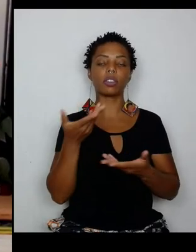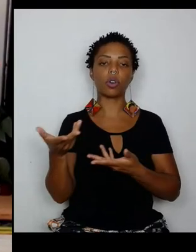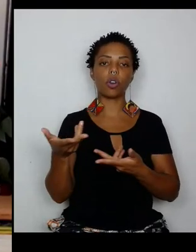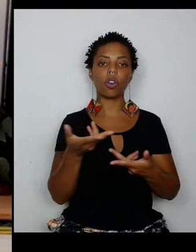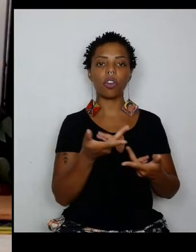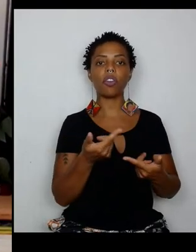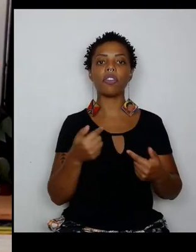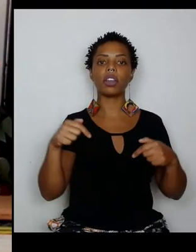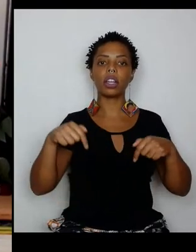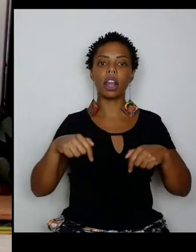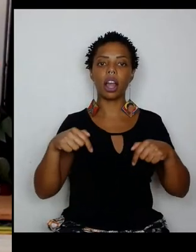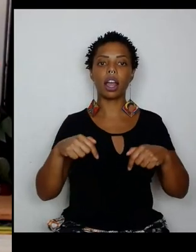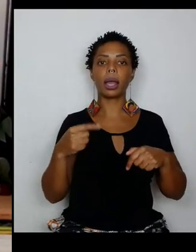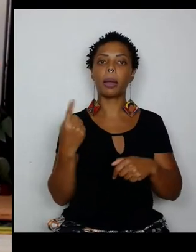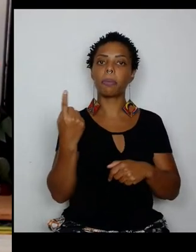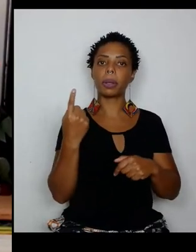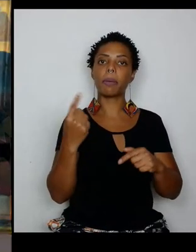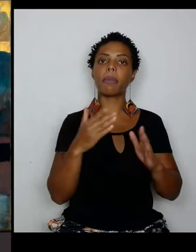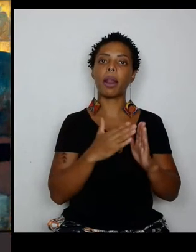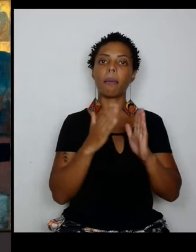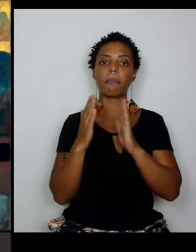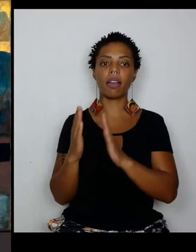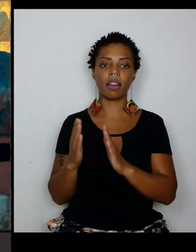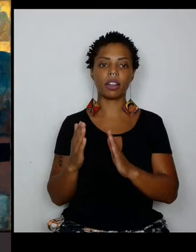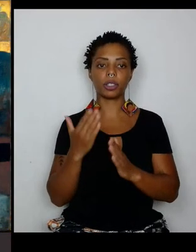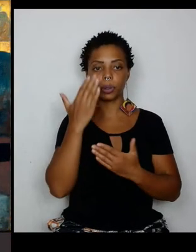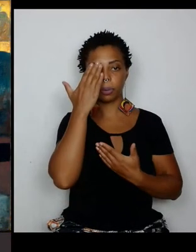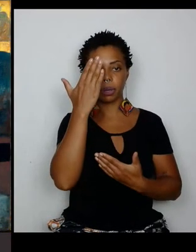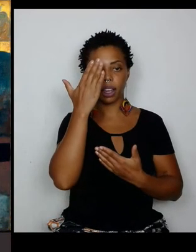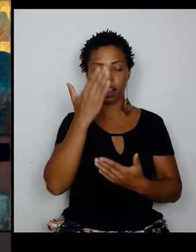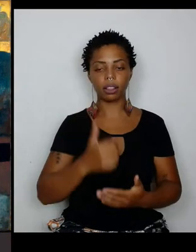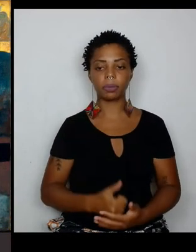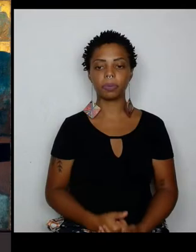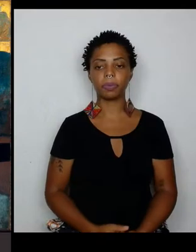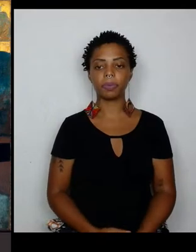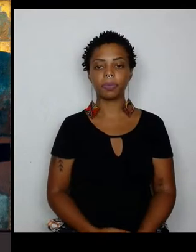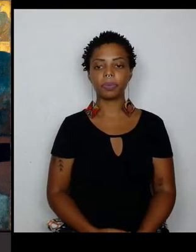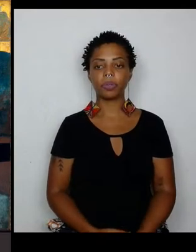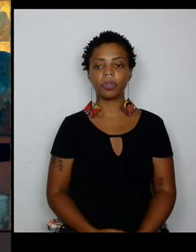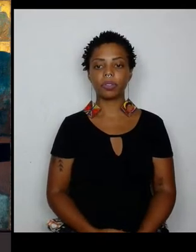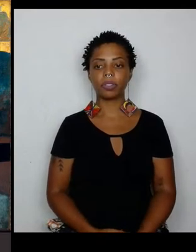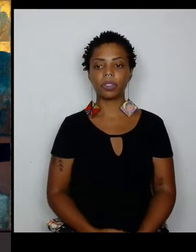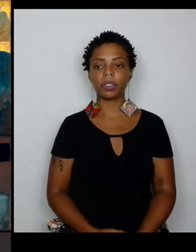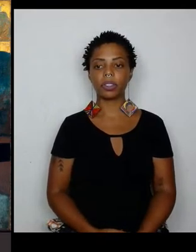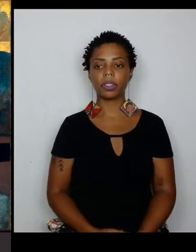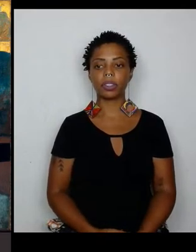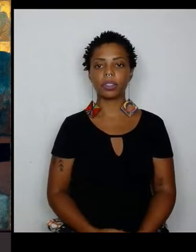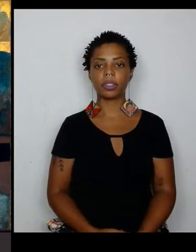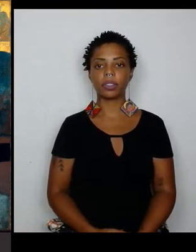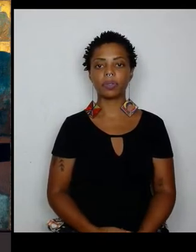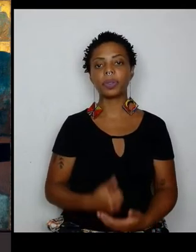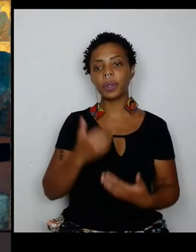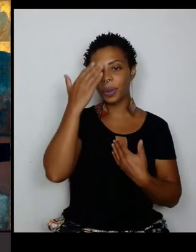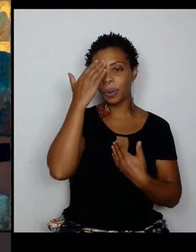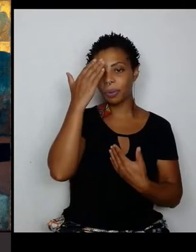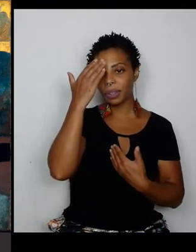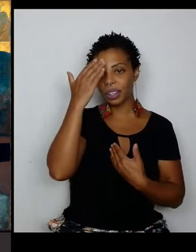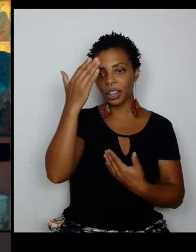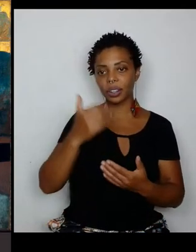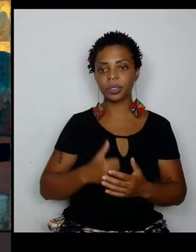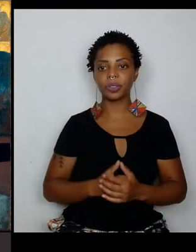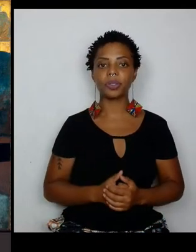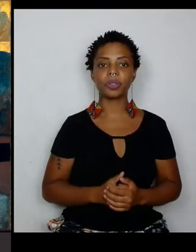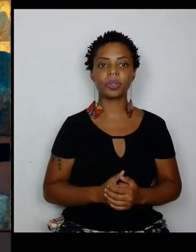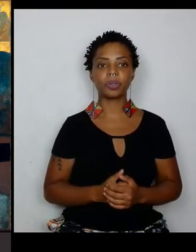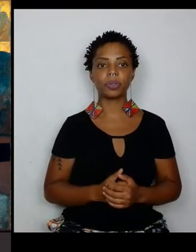we apologize for the translation glitches in your introduction the floor is yours thank you very much my